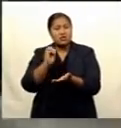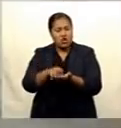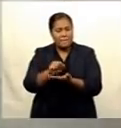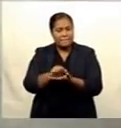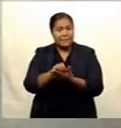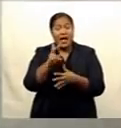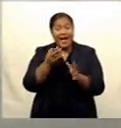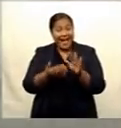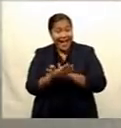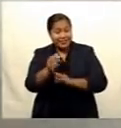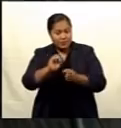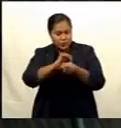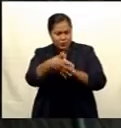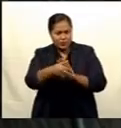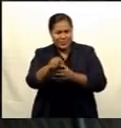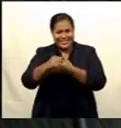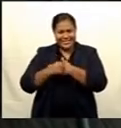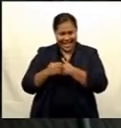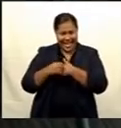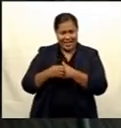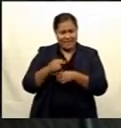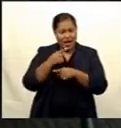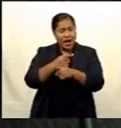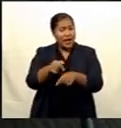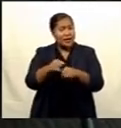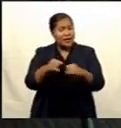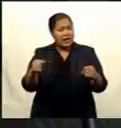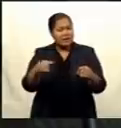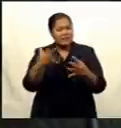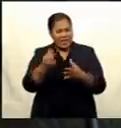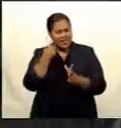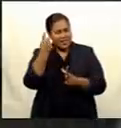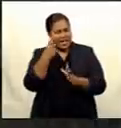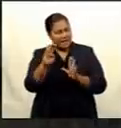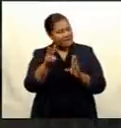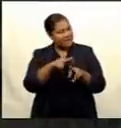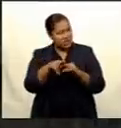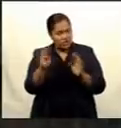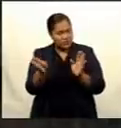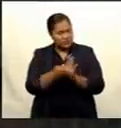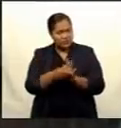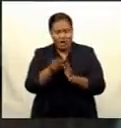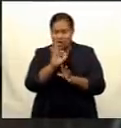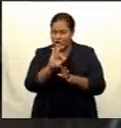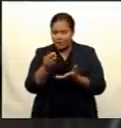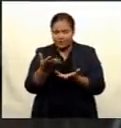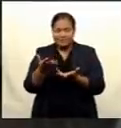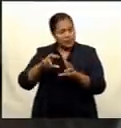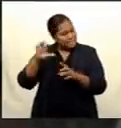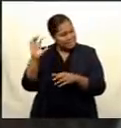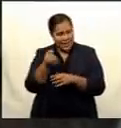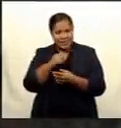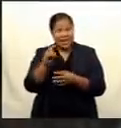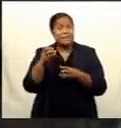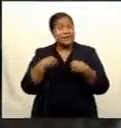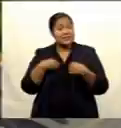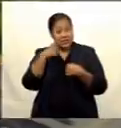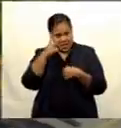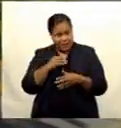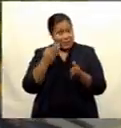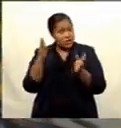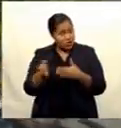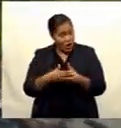for COVID-safe business operations guidelines, having the KFG app is a non-negotiable protocol, and businesses can be